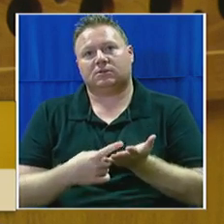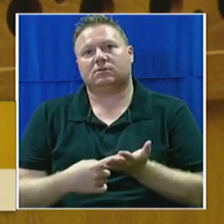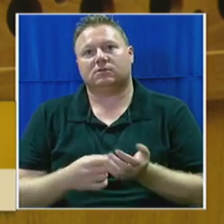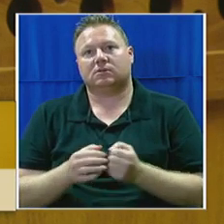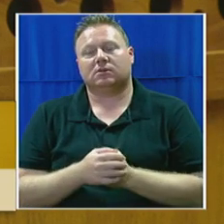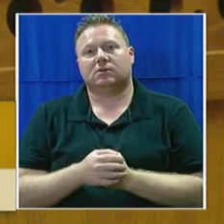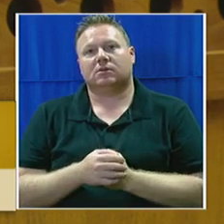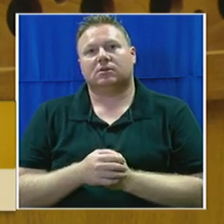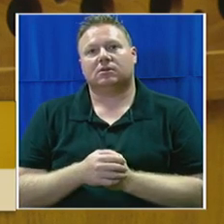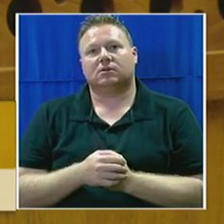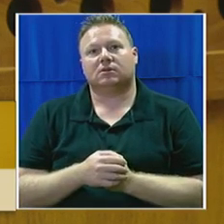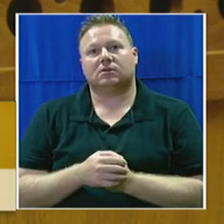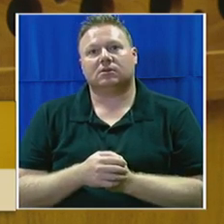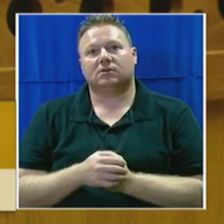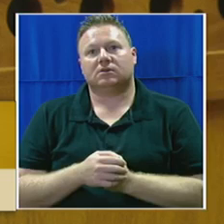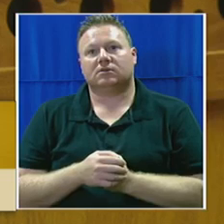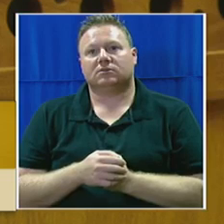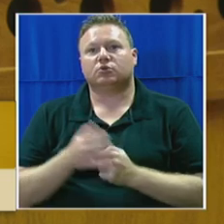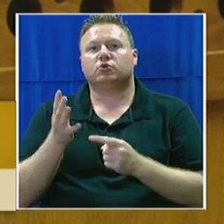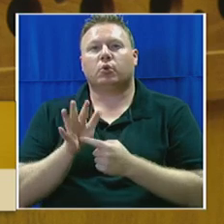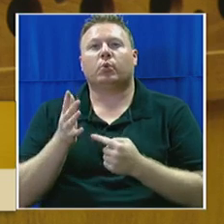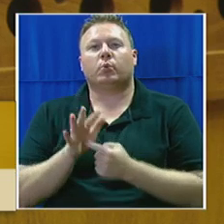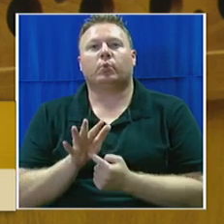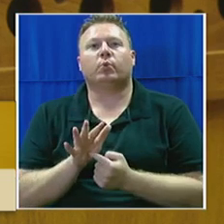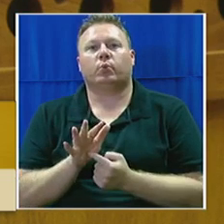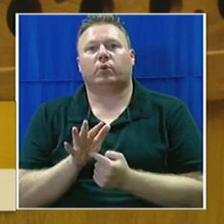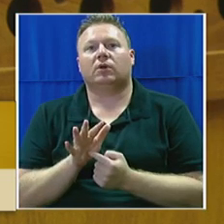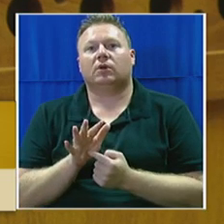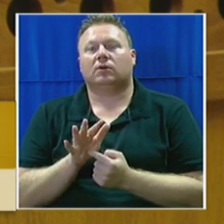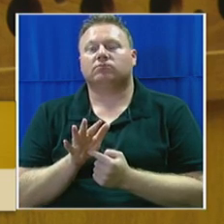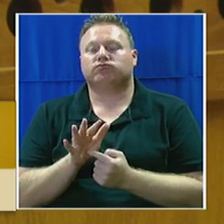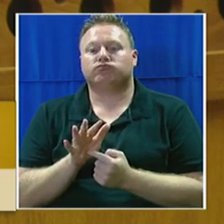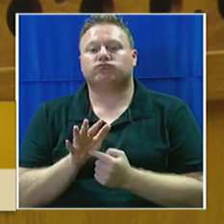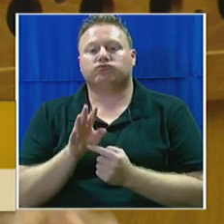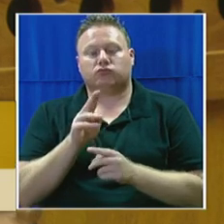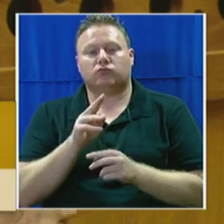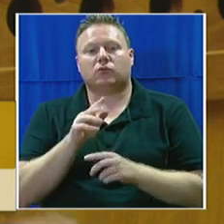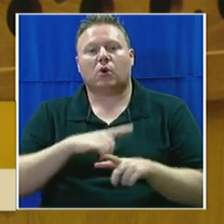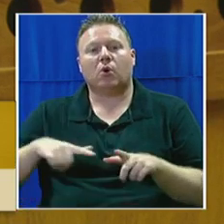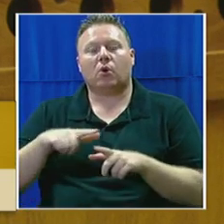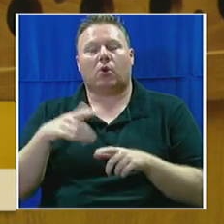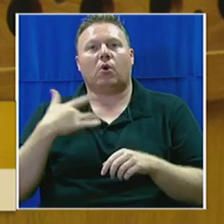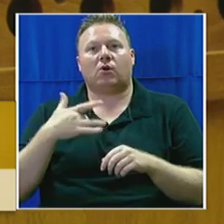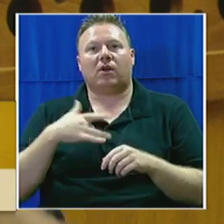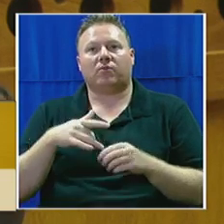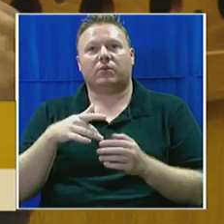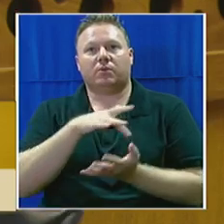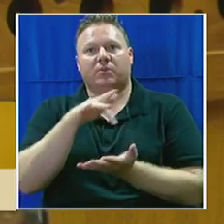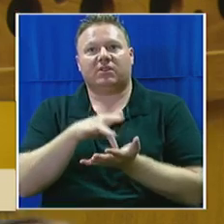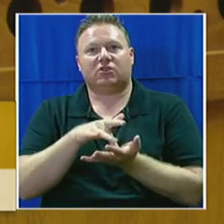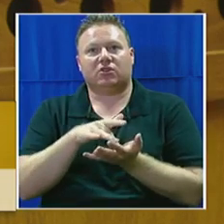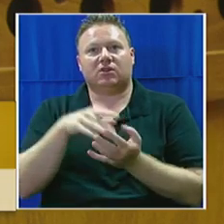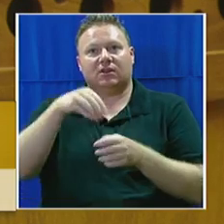which indeed indicative of how local government positioned in the